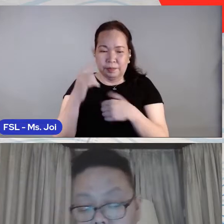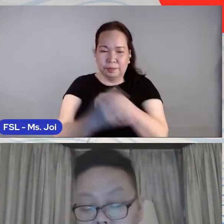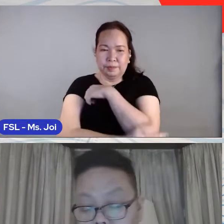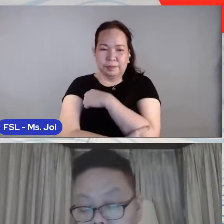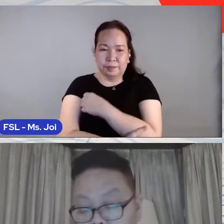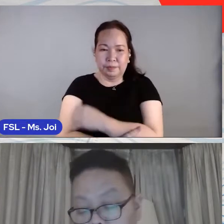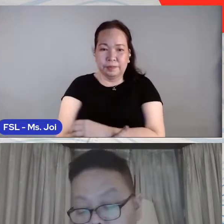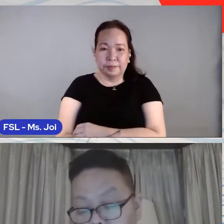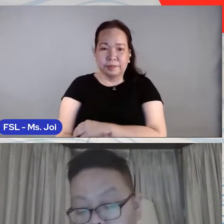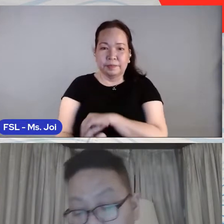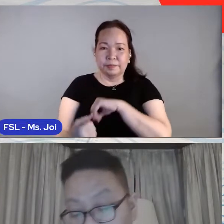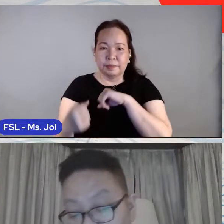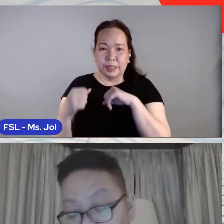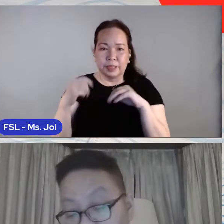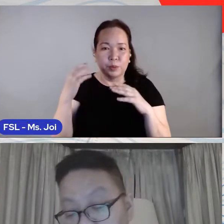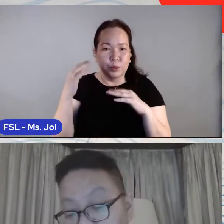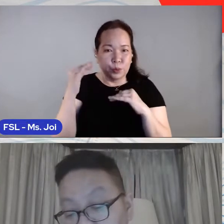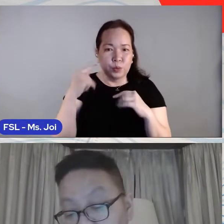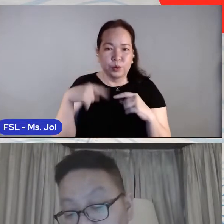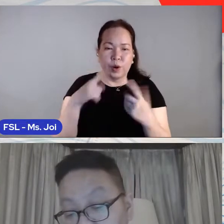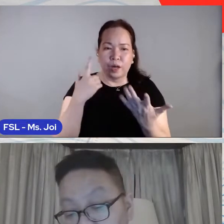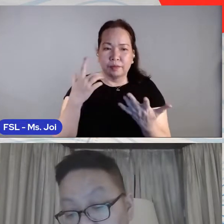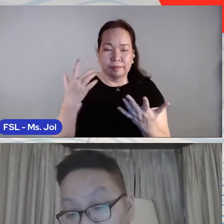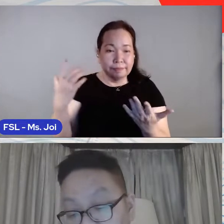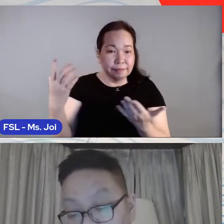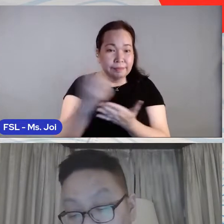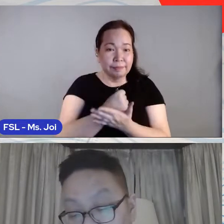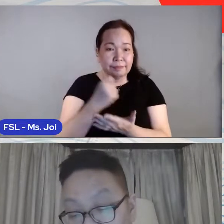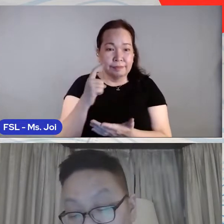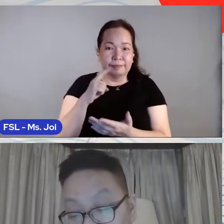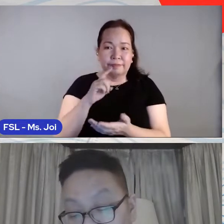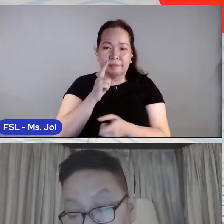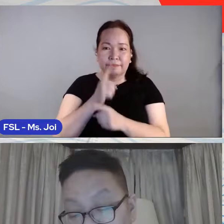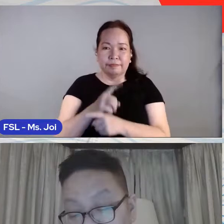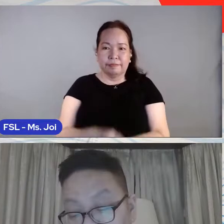would achieve or be publicly